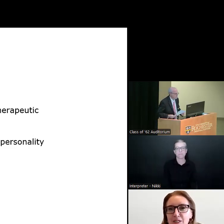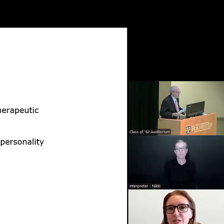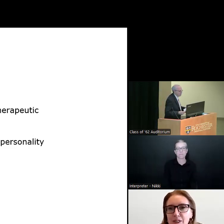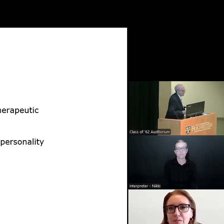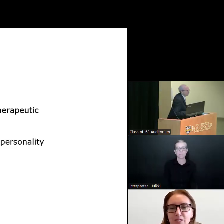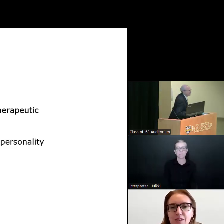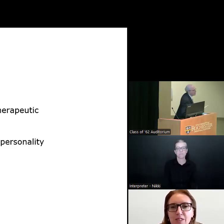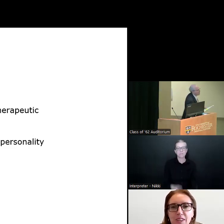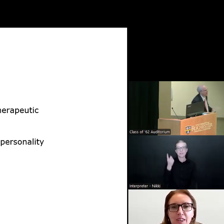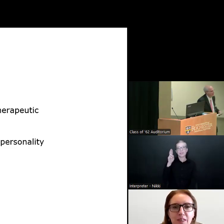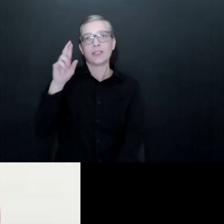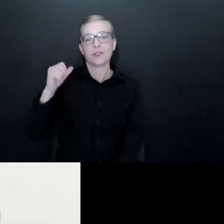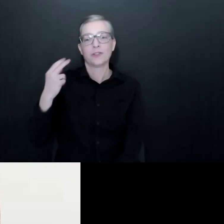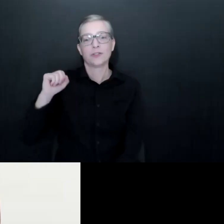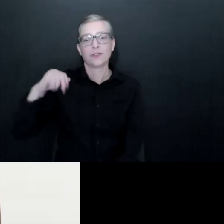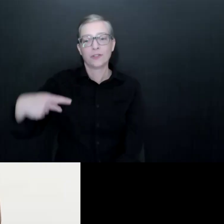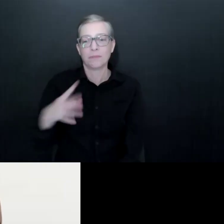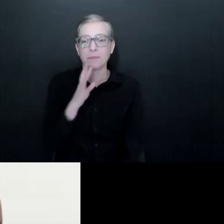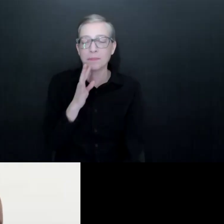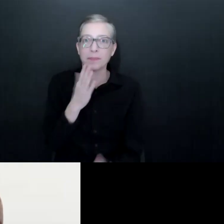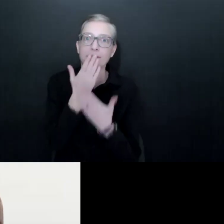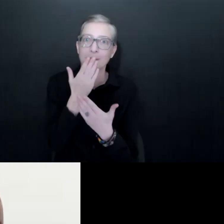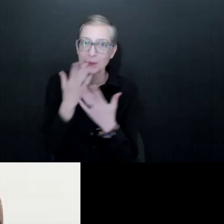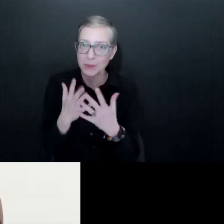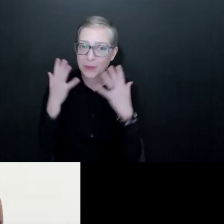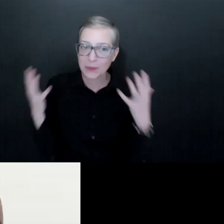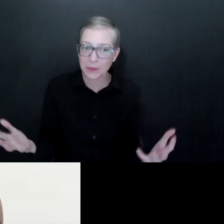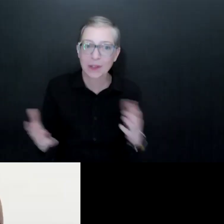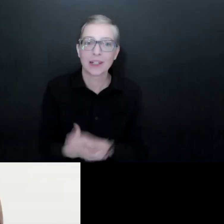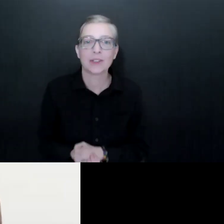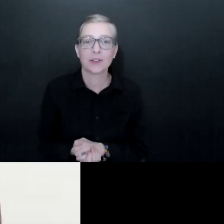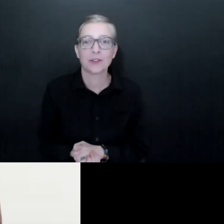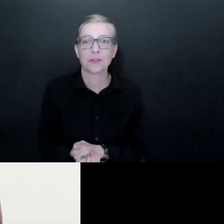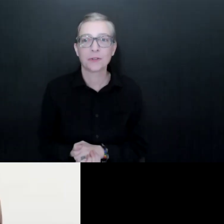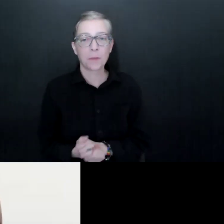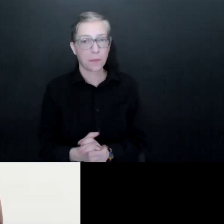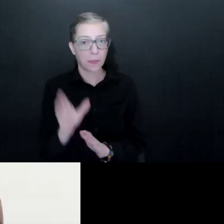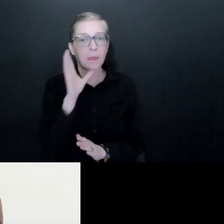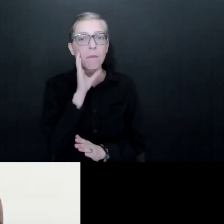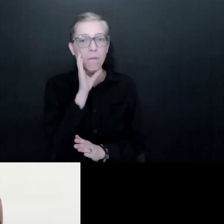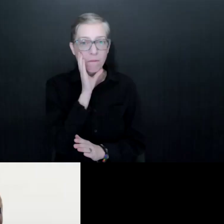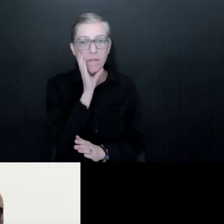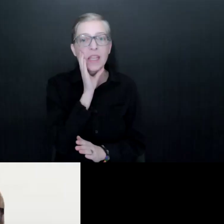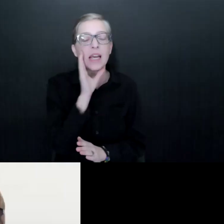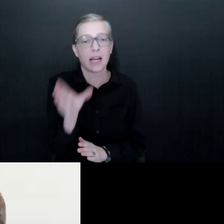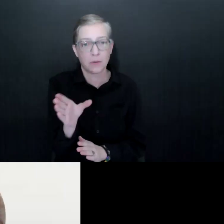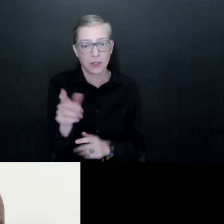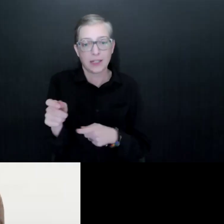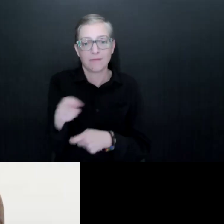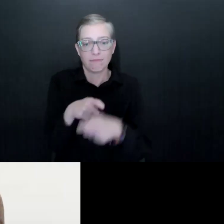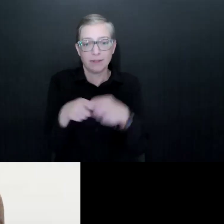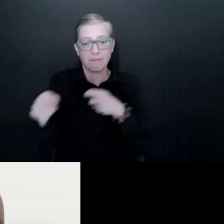Thank you so much, Segundo. I am going to send a request to replace that slide. There we